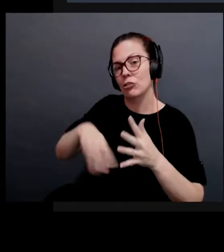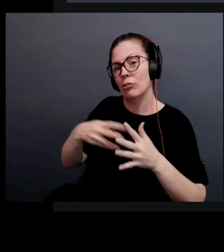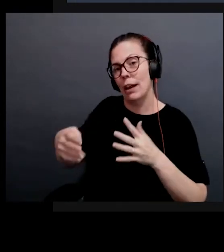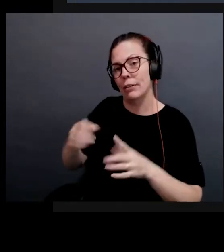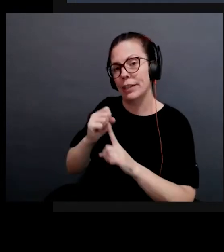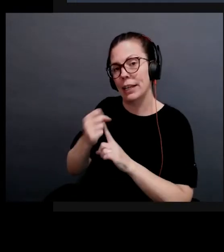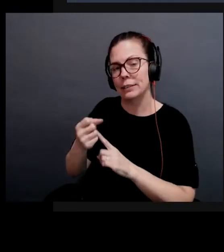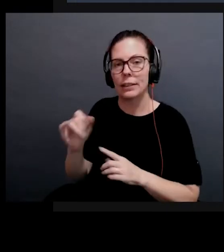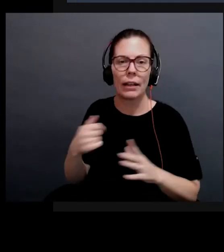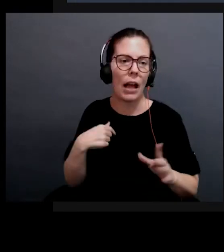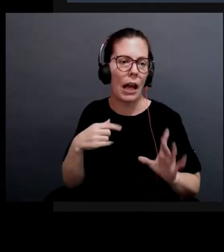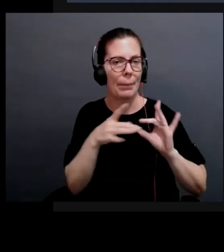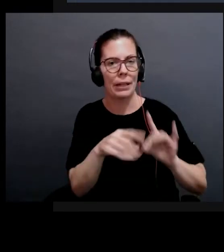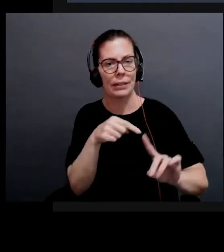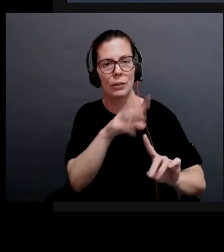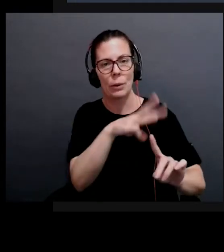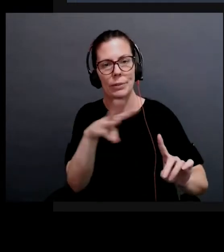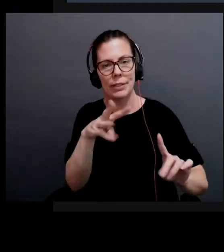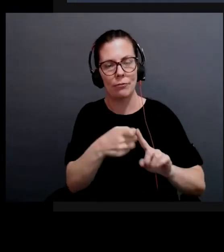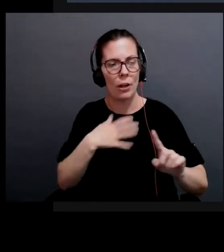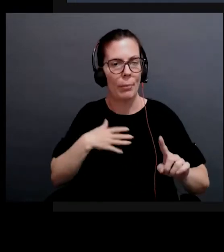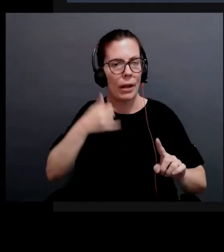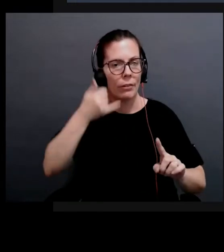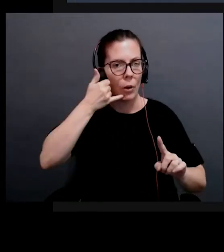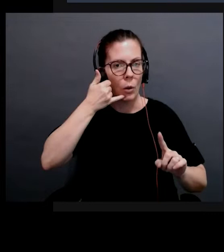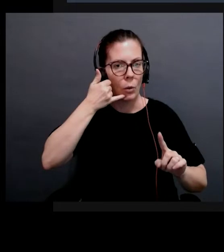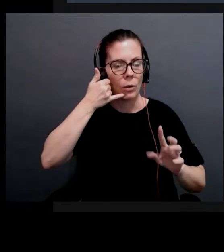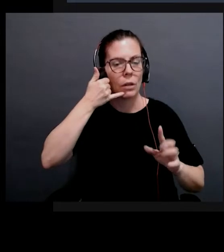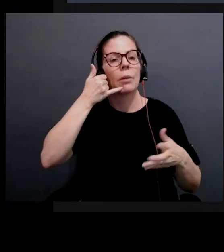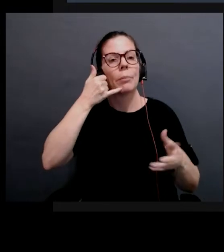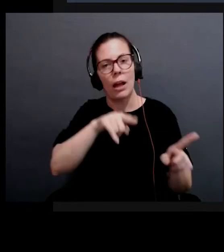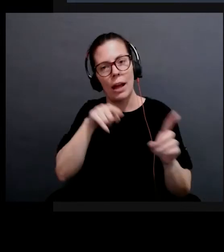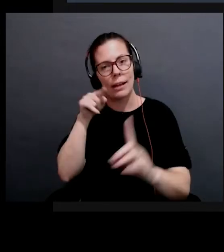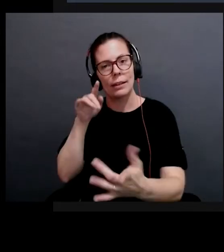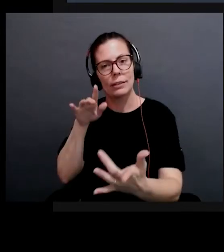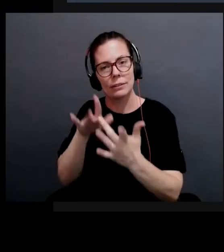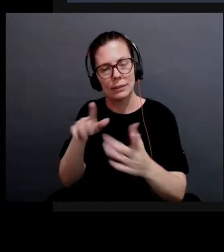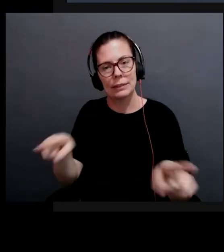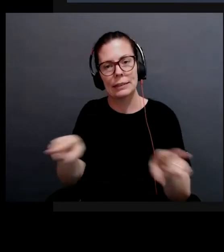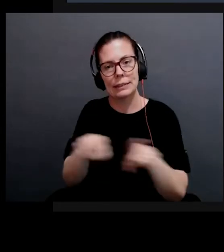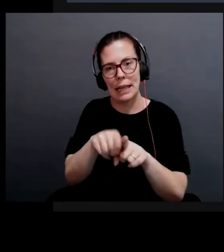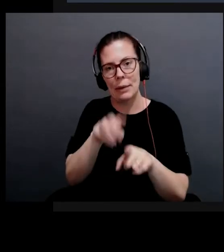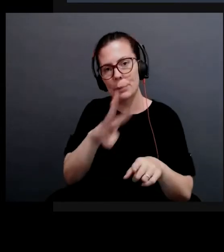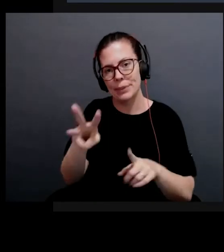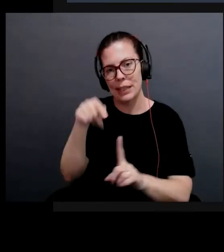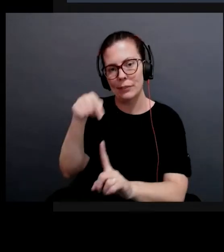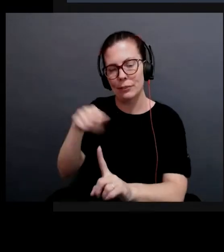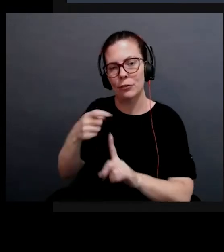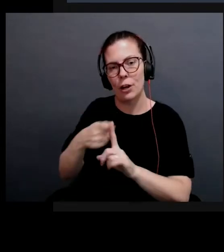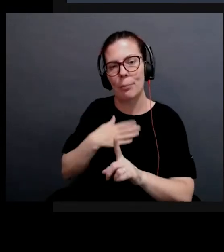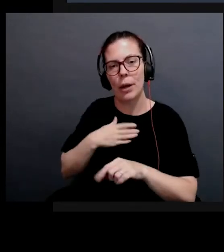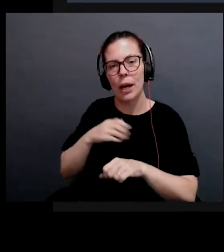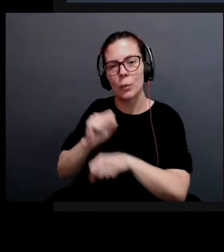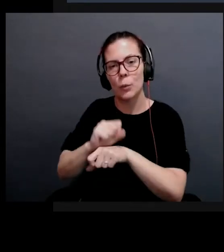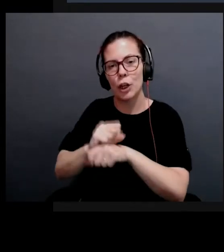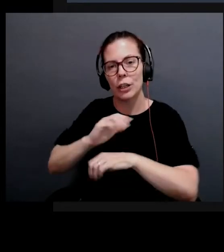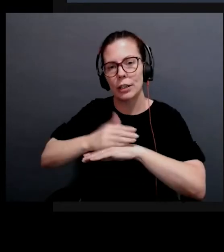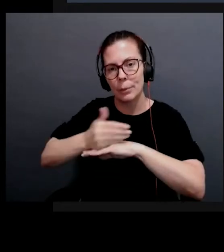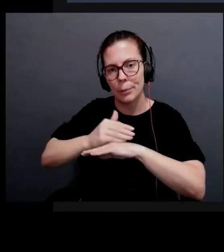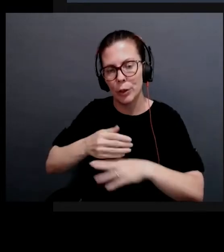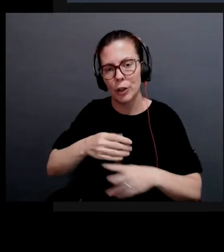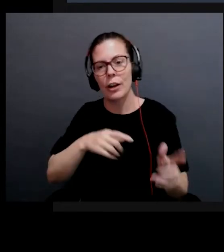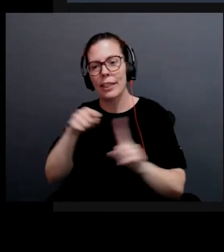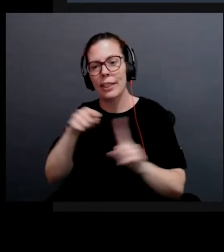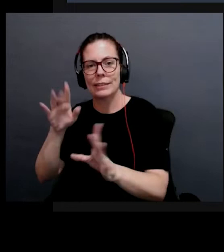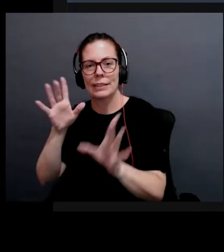connected to this website from my mobile phone. I connected to this website from my work computer. I connected to this website from my home computer. And I want